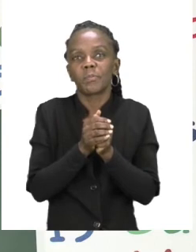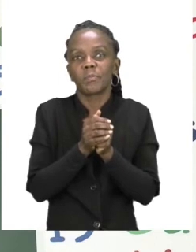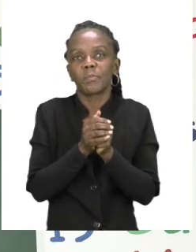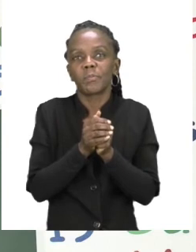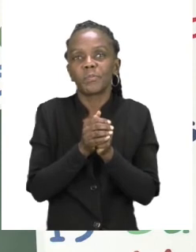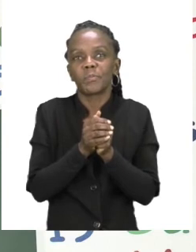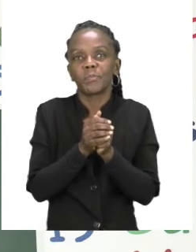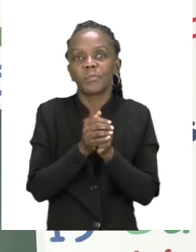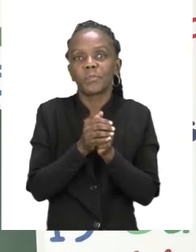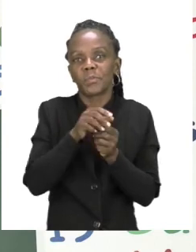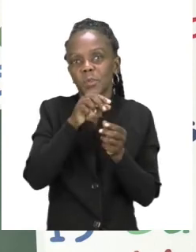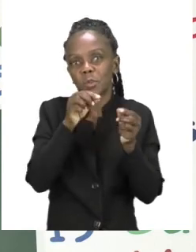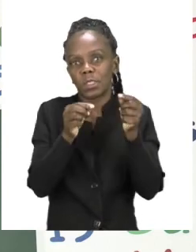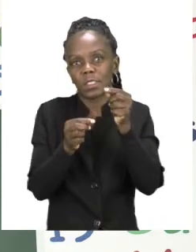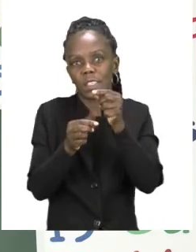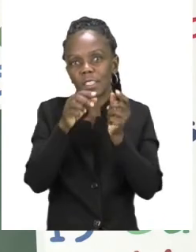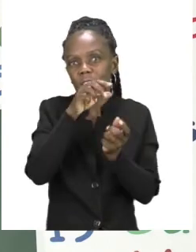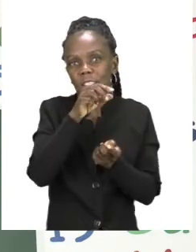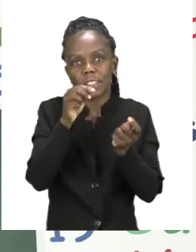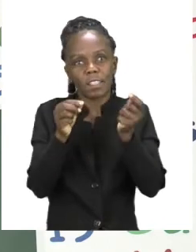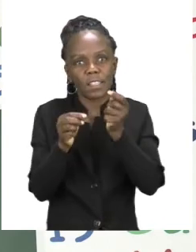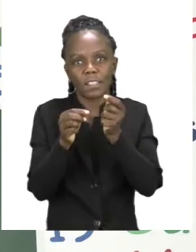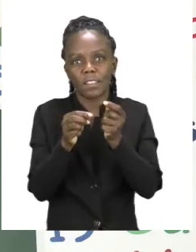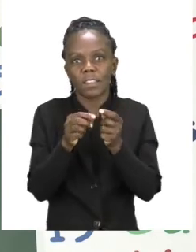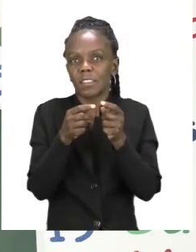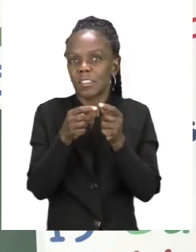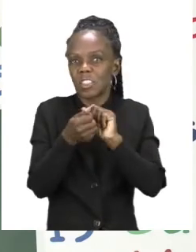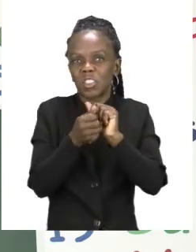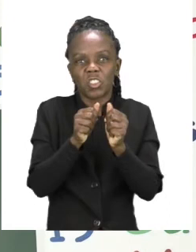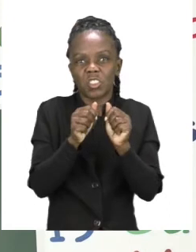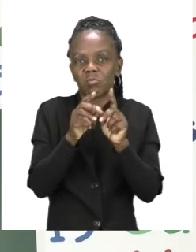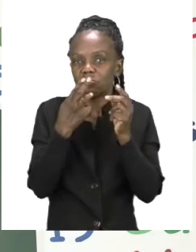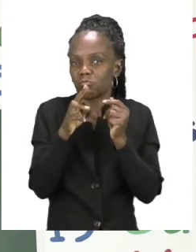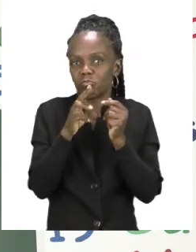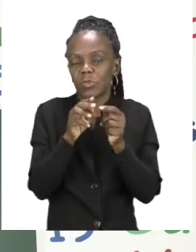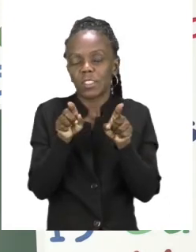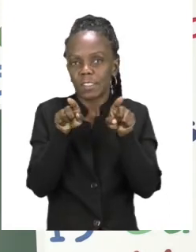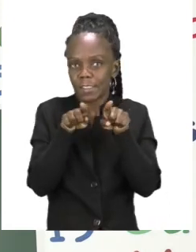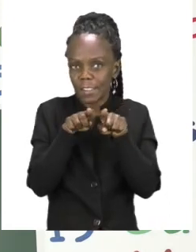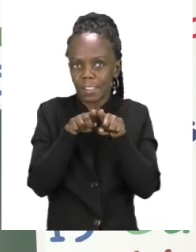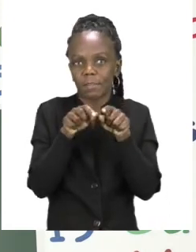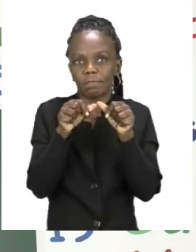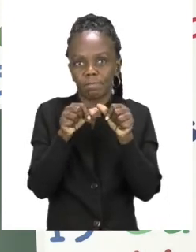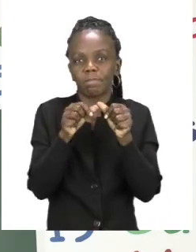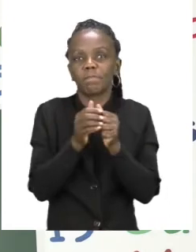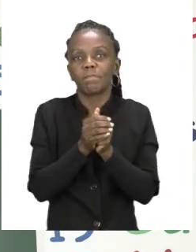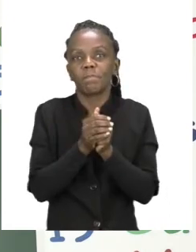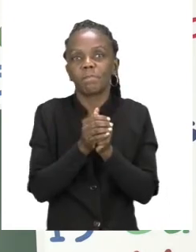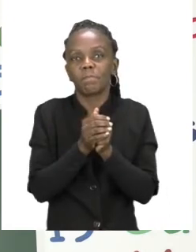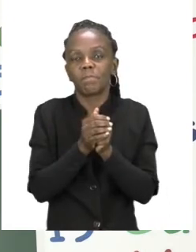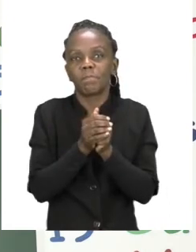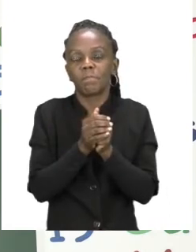still, if I turn it round, it will not change its square shape. Now, let us go